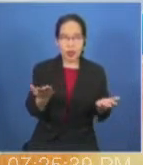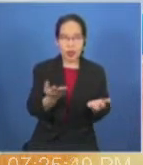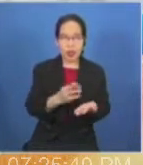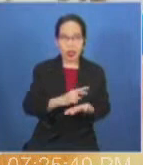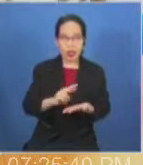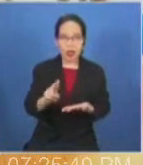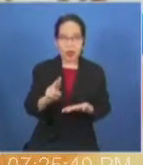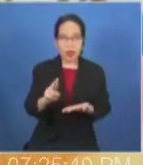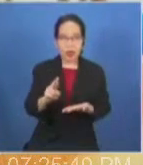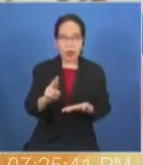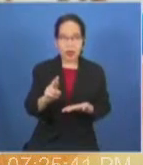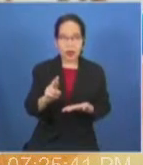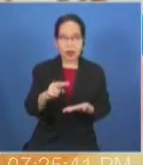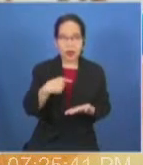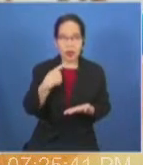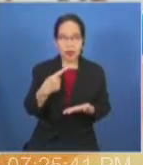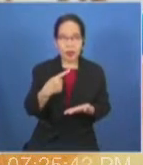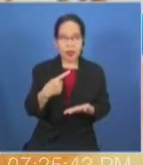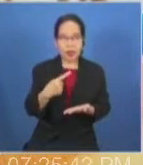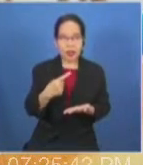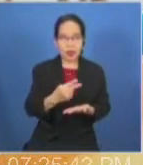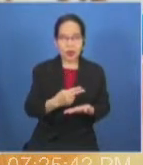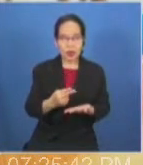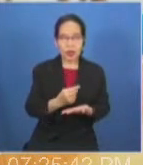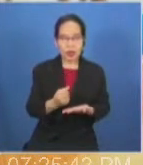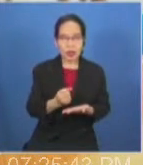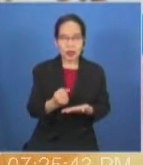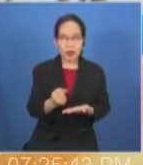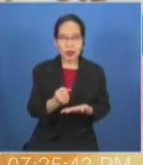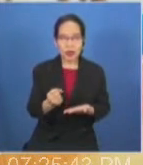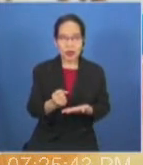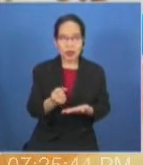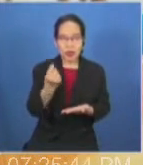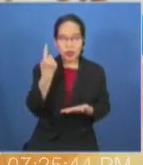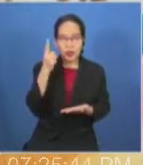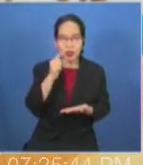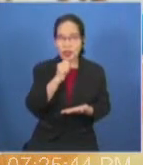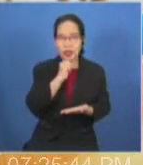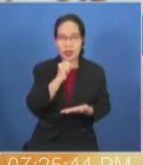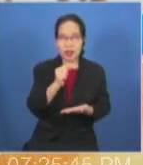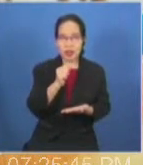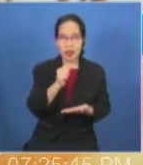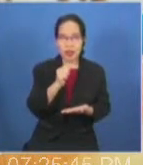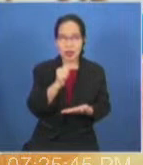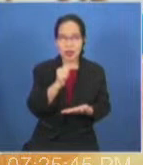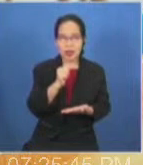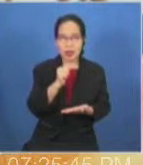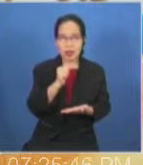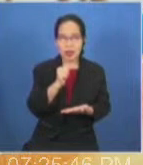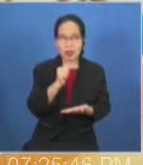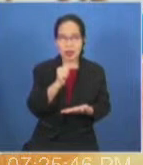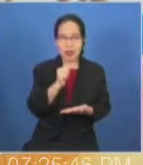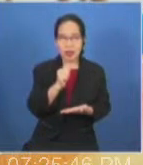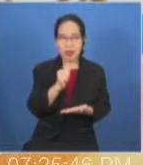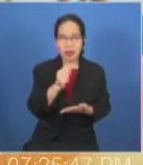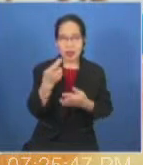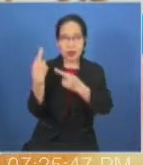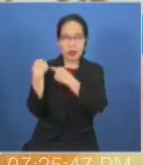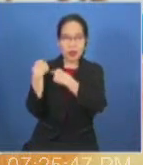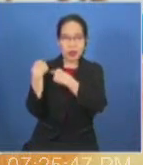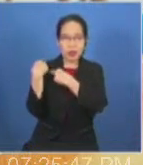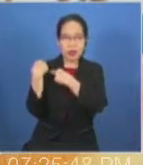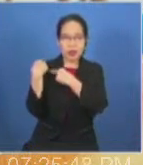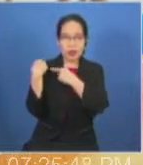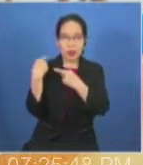these things. How are we going to do that? What is the righteousness stated in the Holy Scriptures? So that we